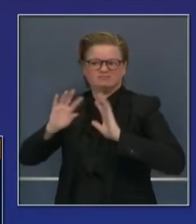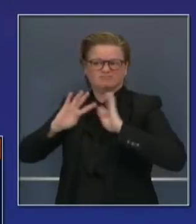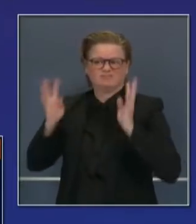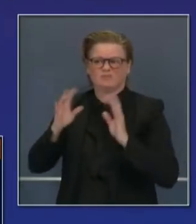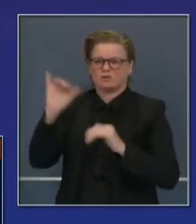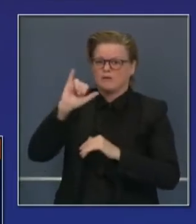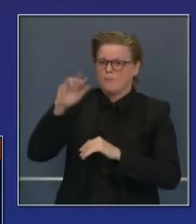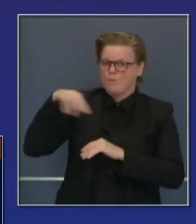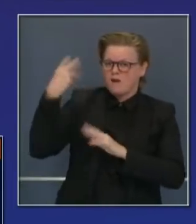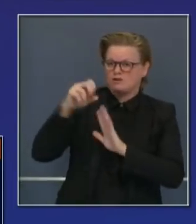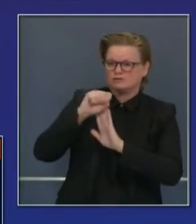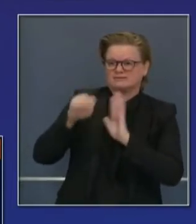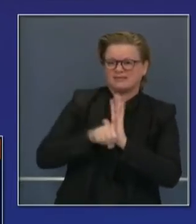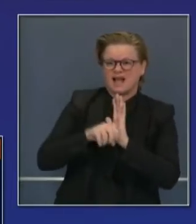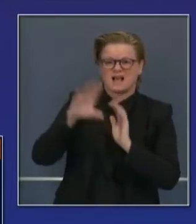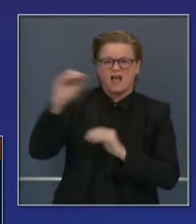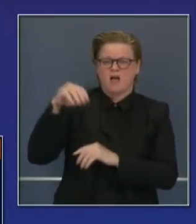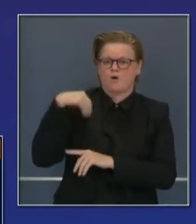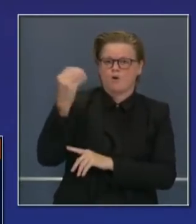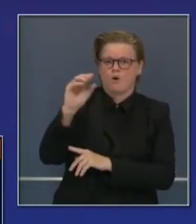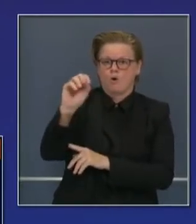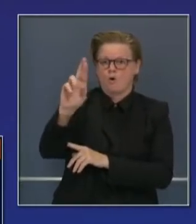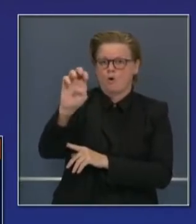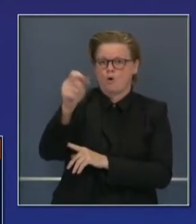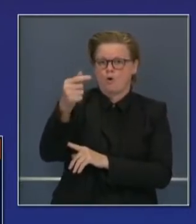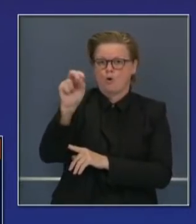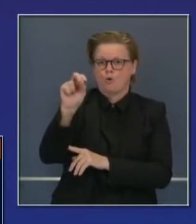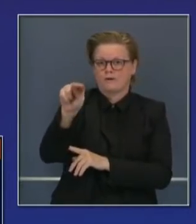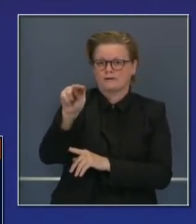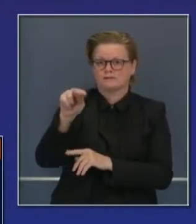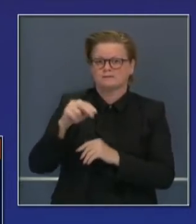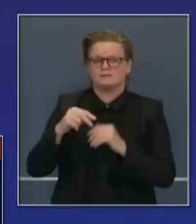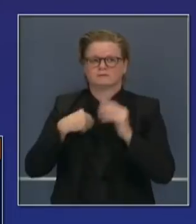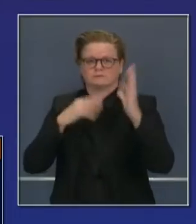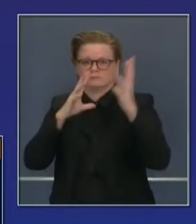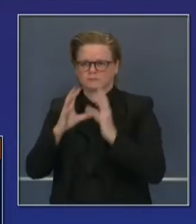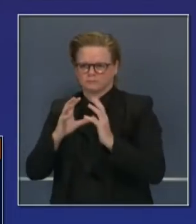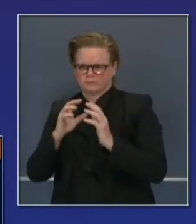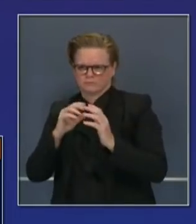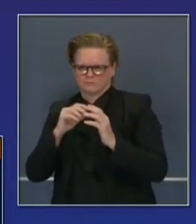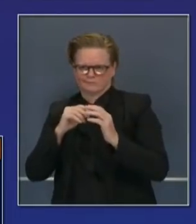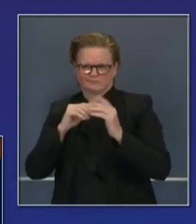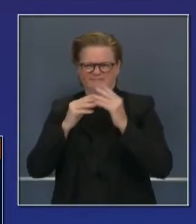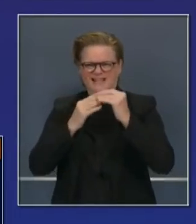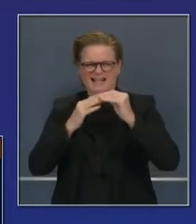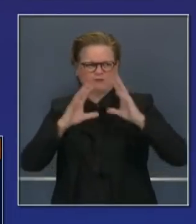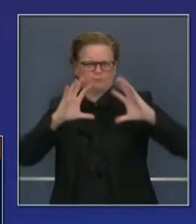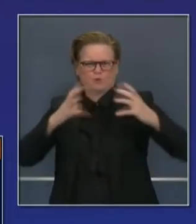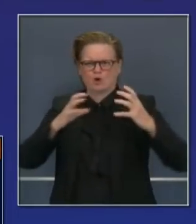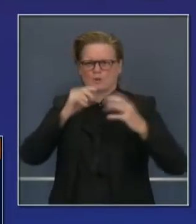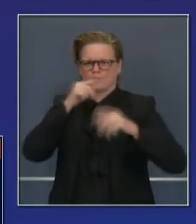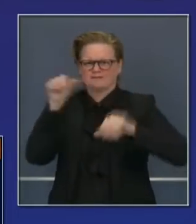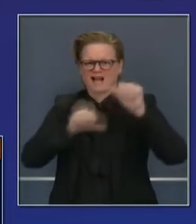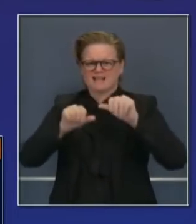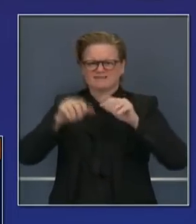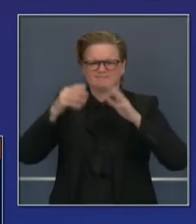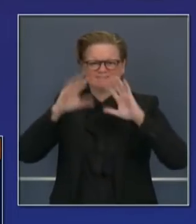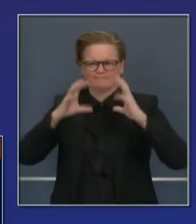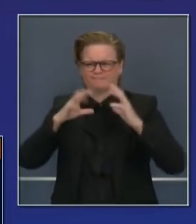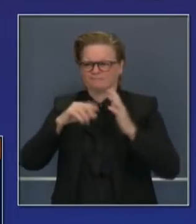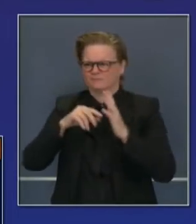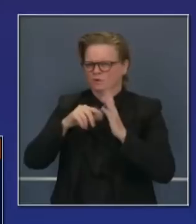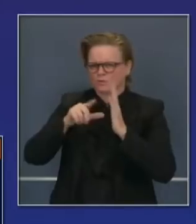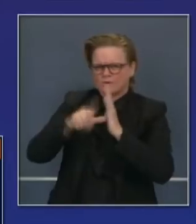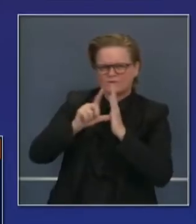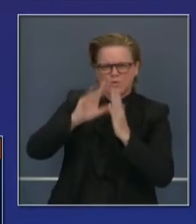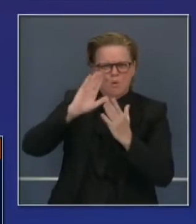some of the world's leading experts that happen to represent this 11-member body. They have been very active in reviewing the protocols